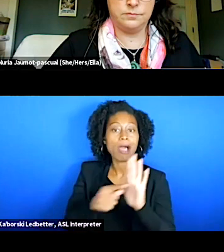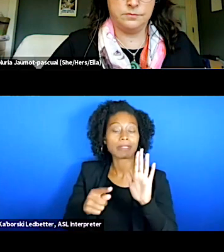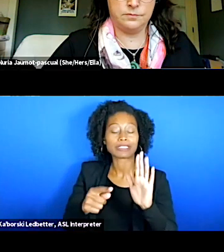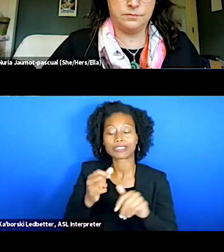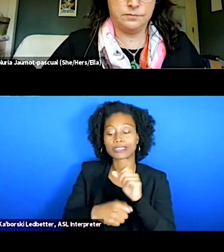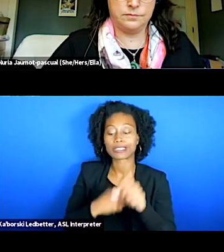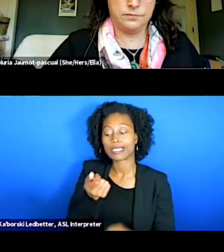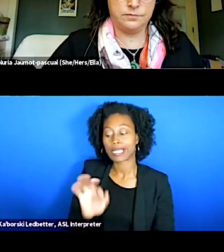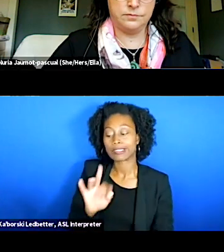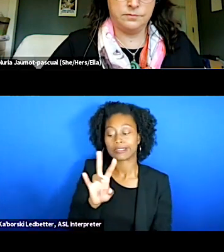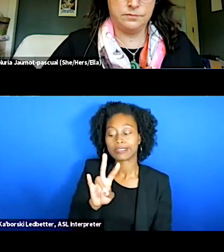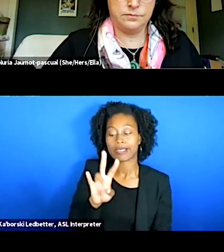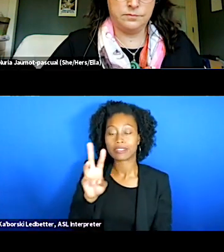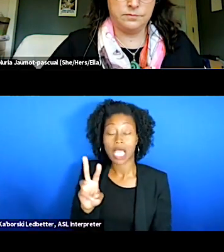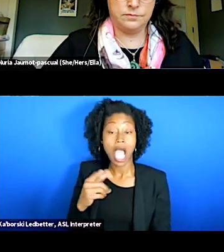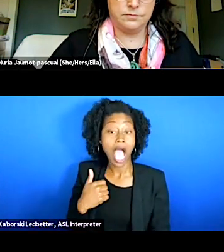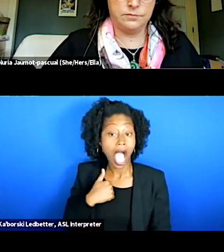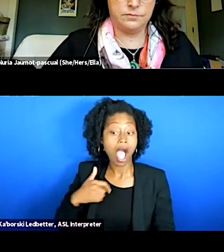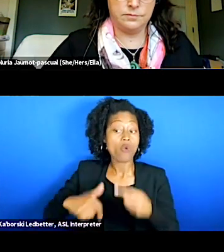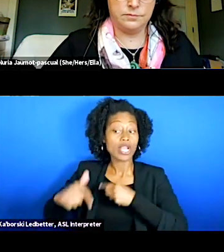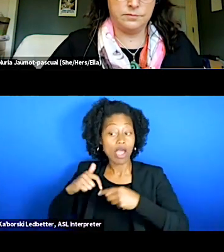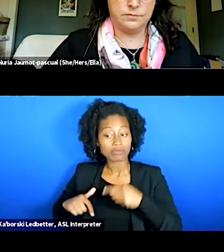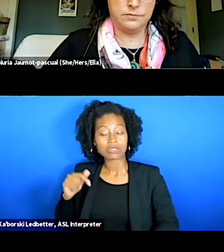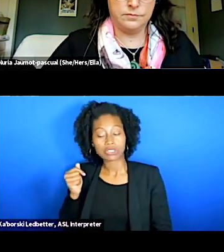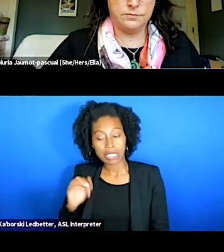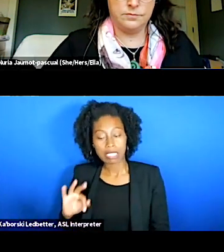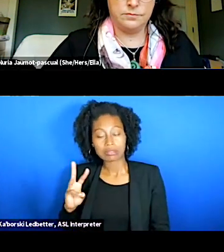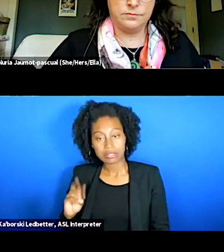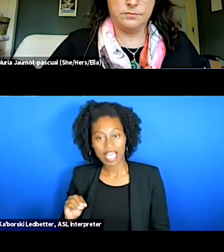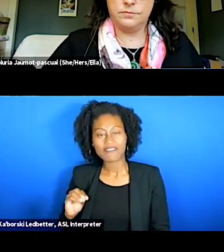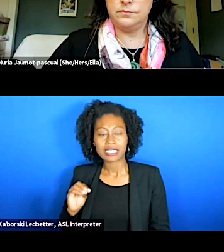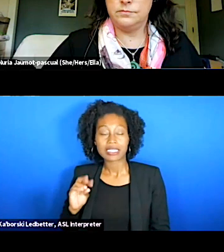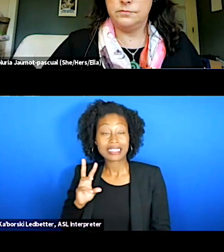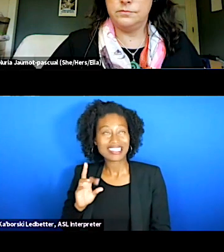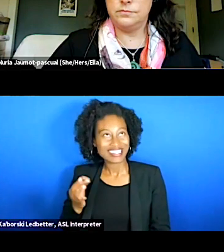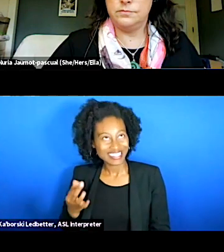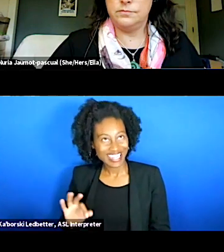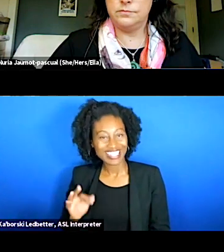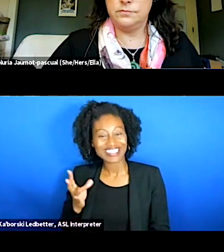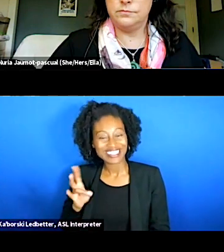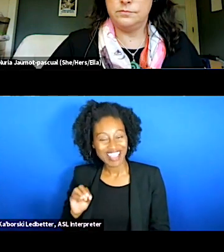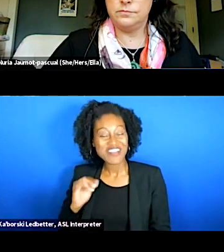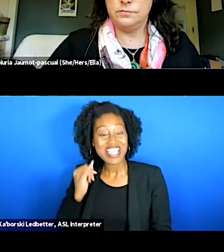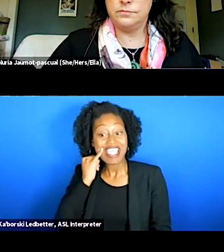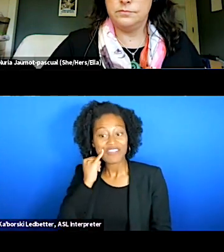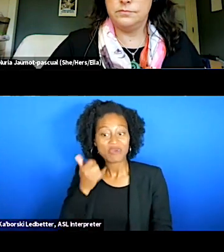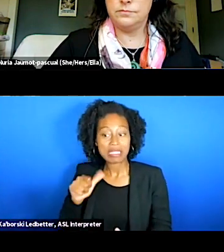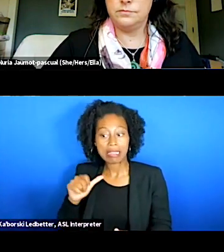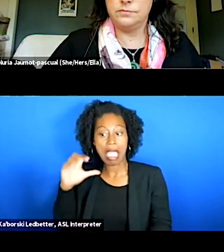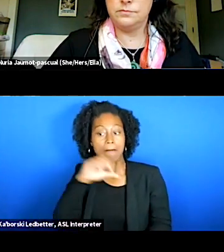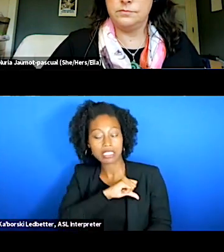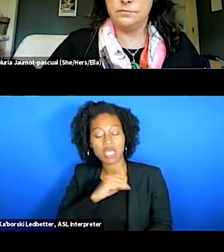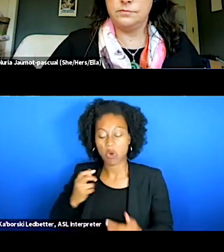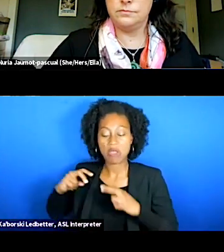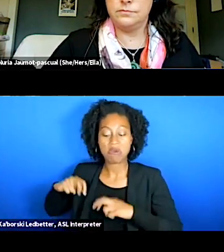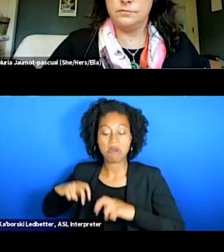back to 1970, just in case there was any lead up. And so that was an ambitious covering of about